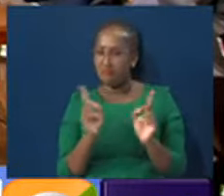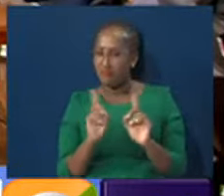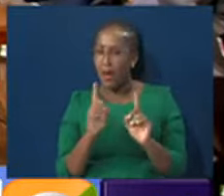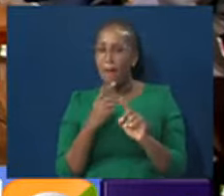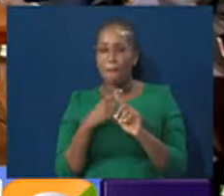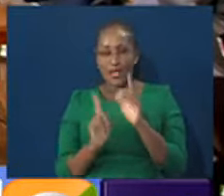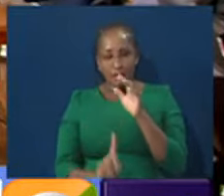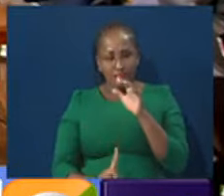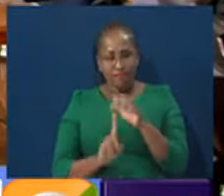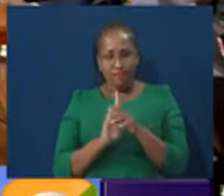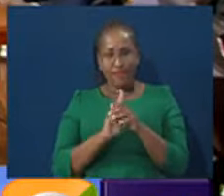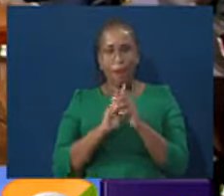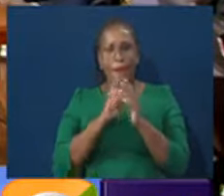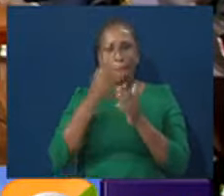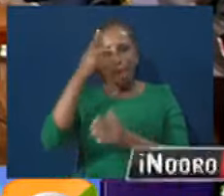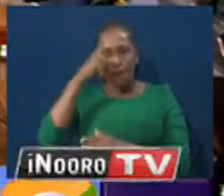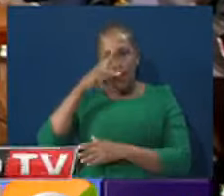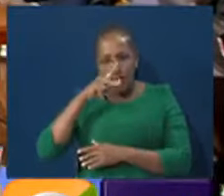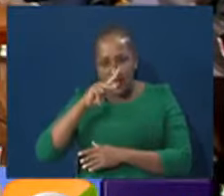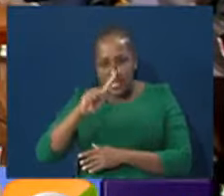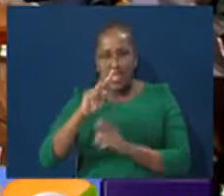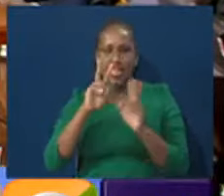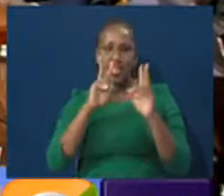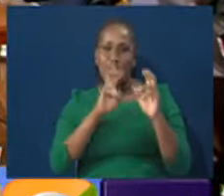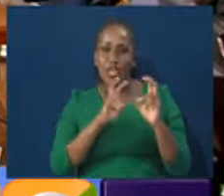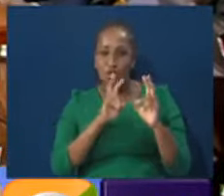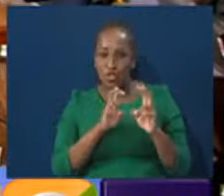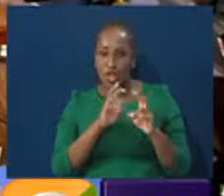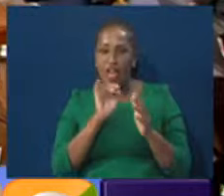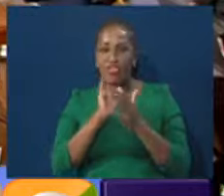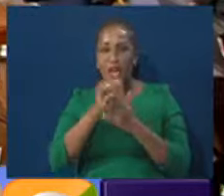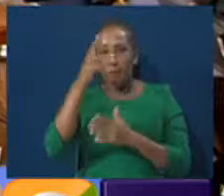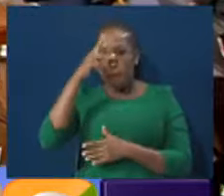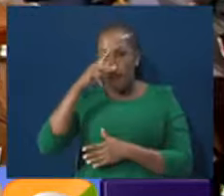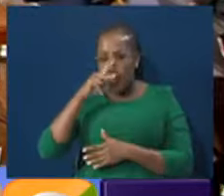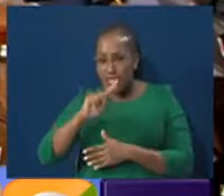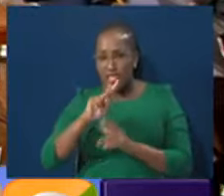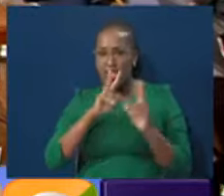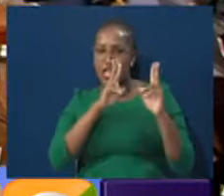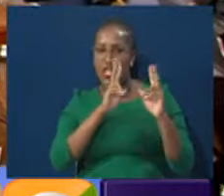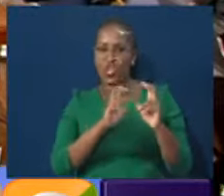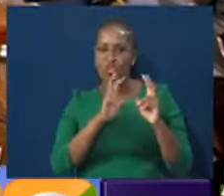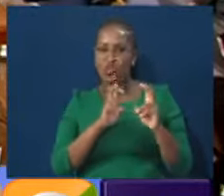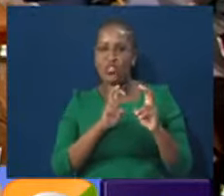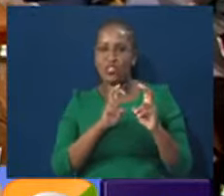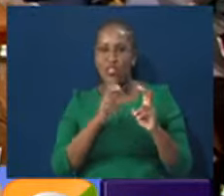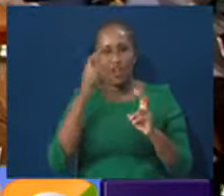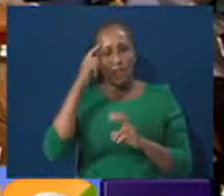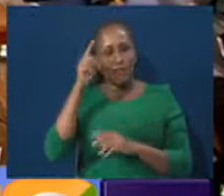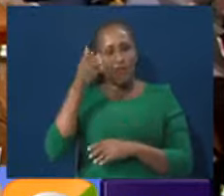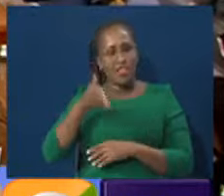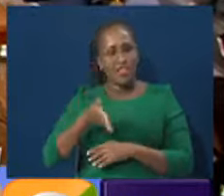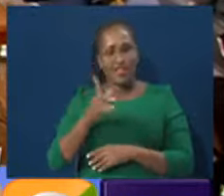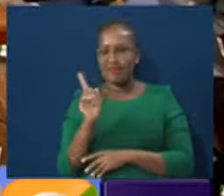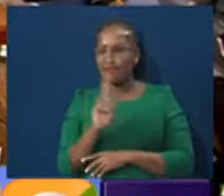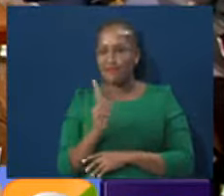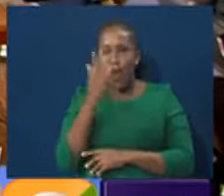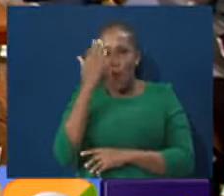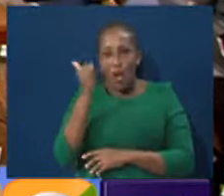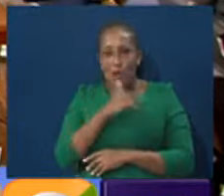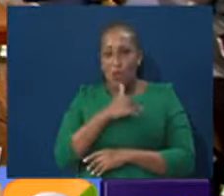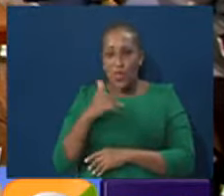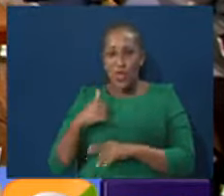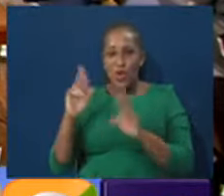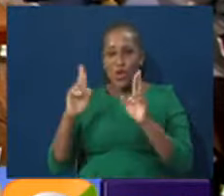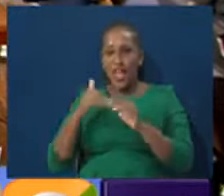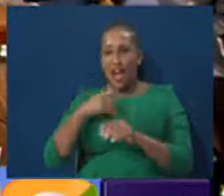raises policy preference issues. Those policy preference issues do not belong here, because we have a